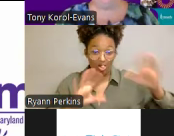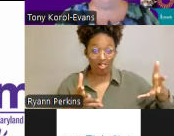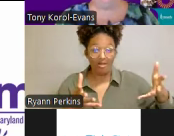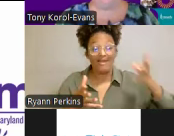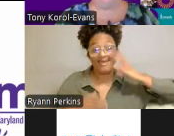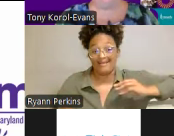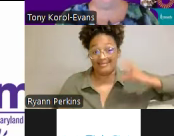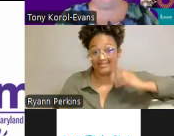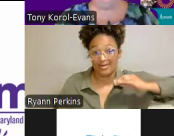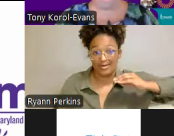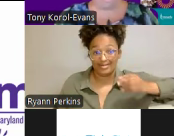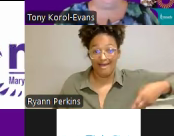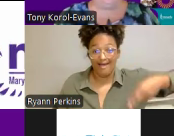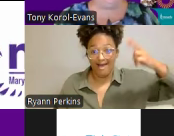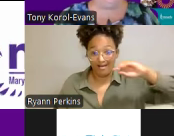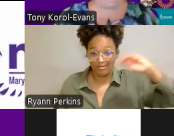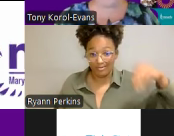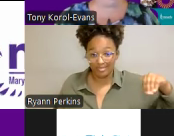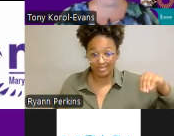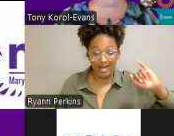million question.